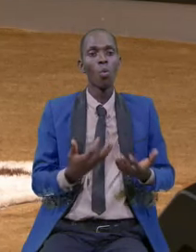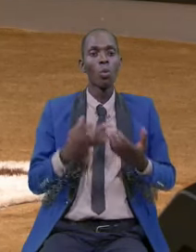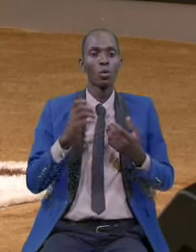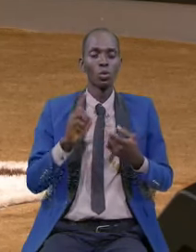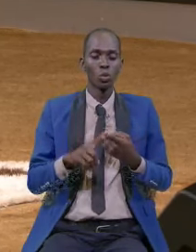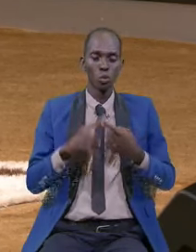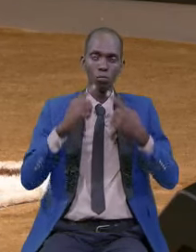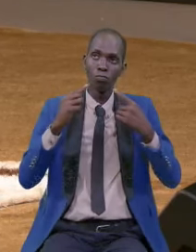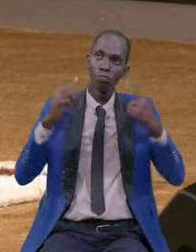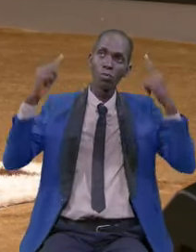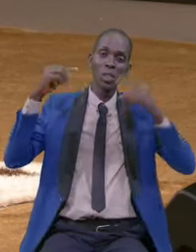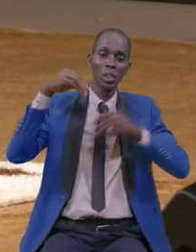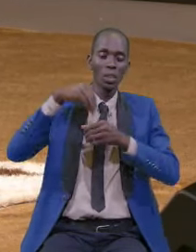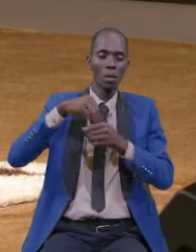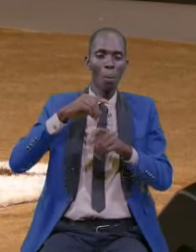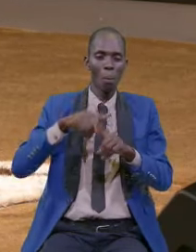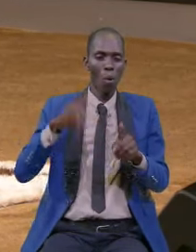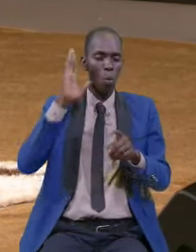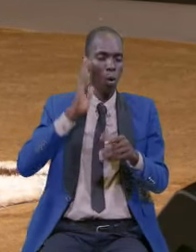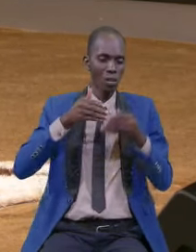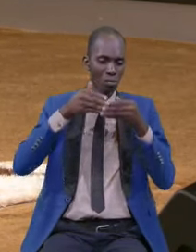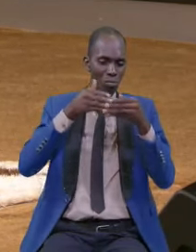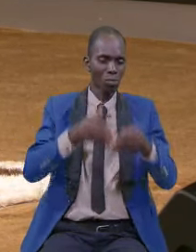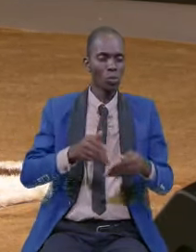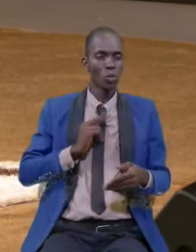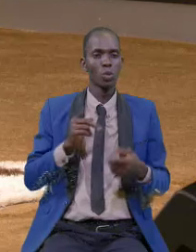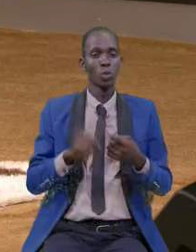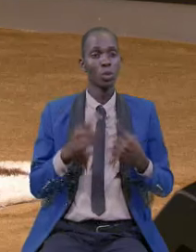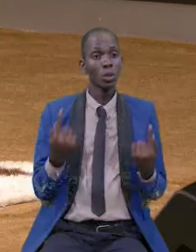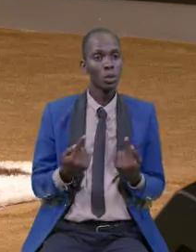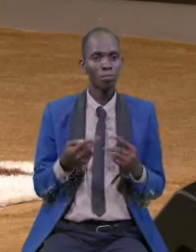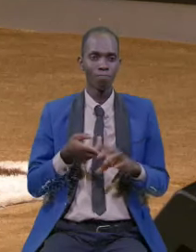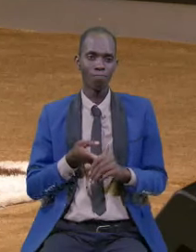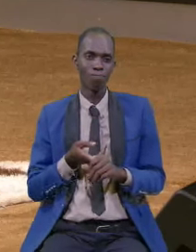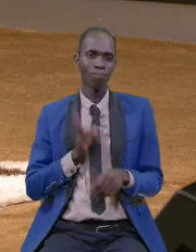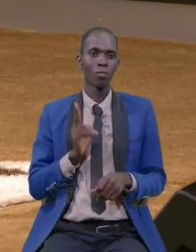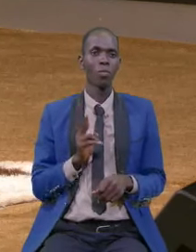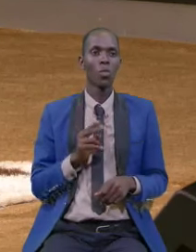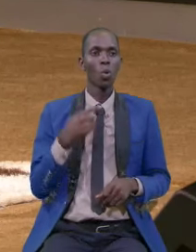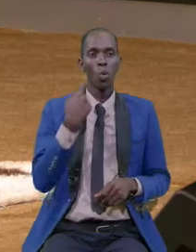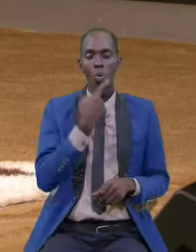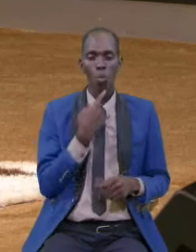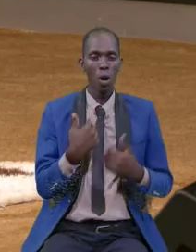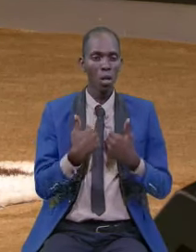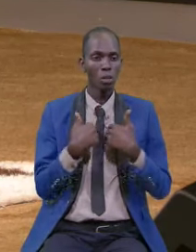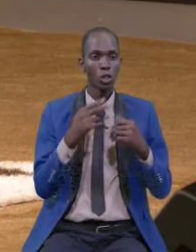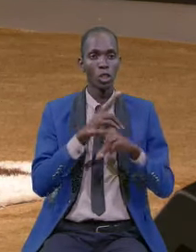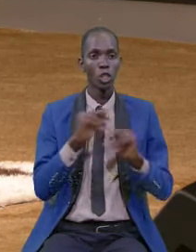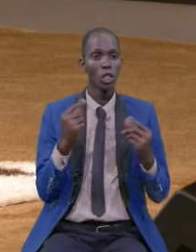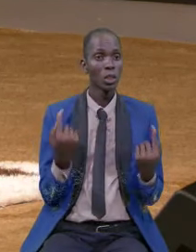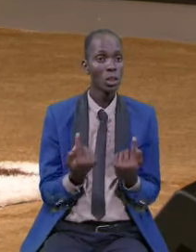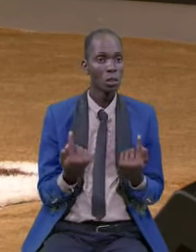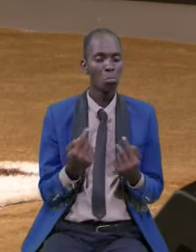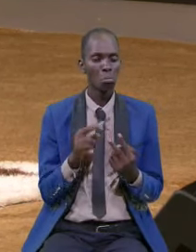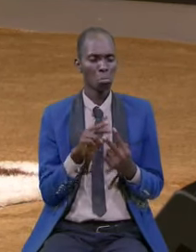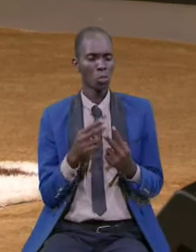involve getting into sin, we draw. Who did no sin, neither was guile found